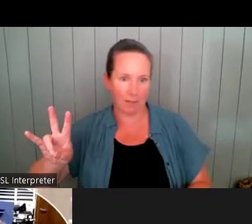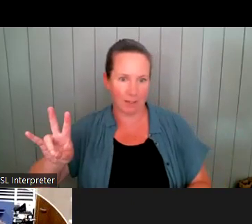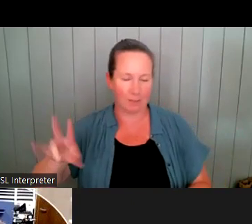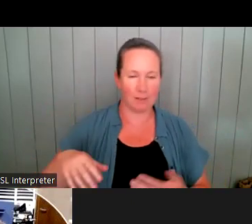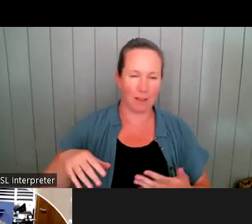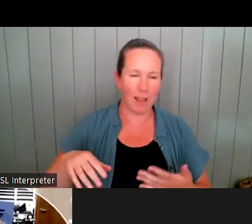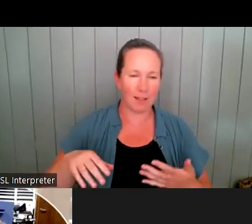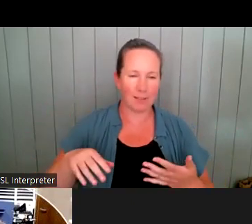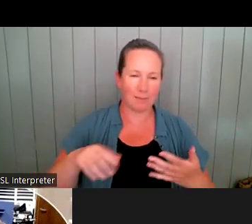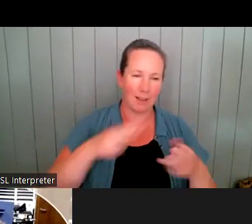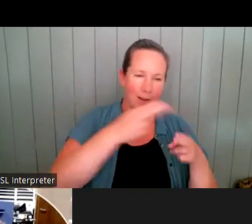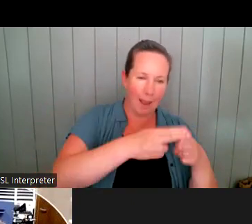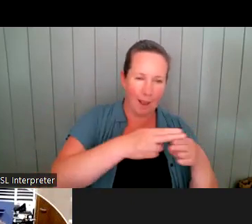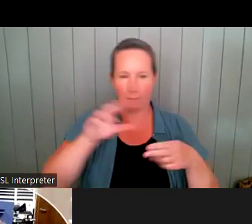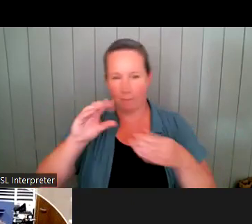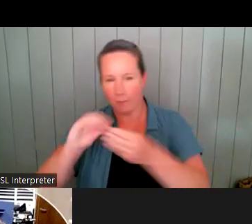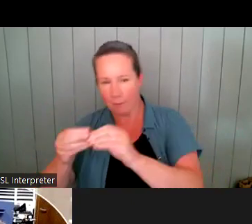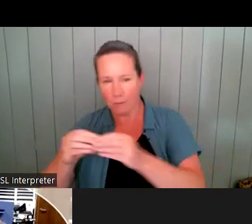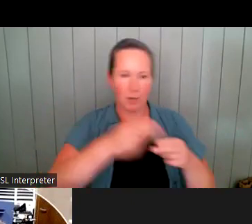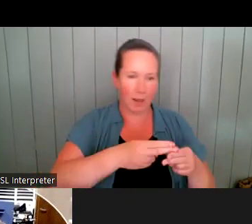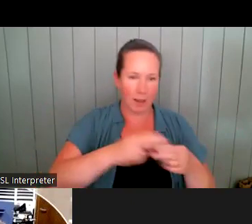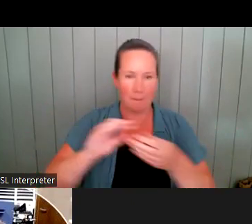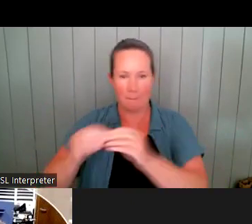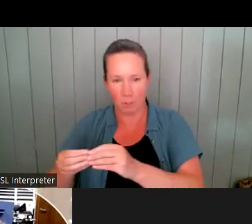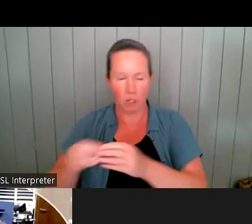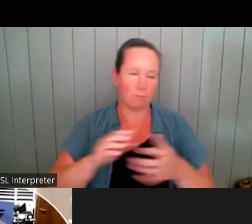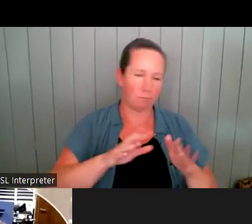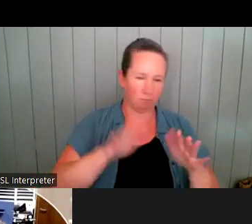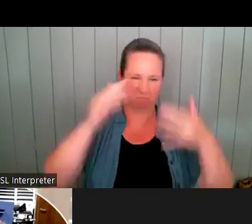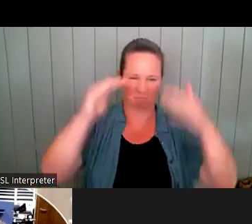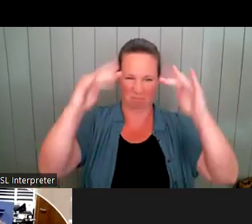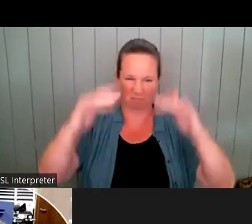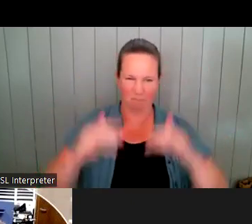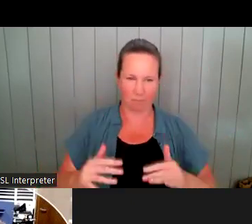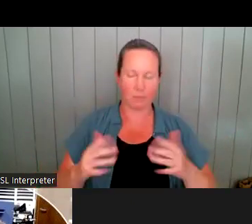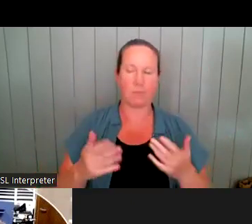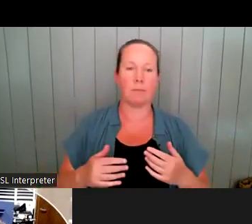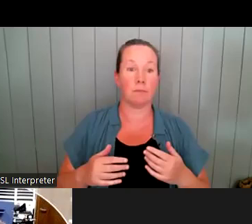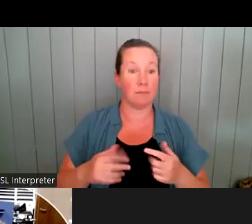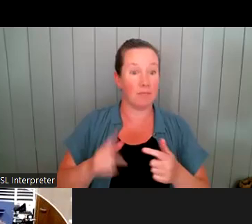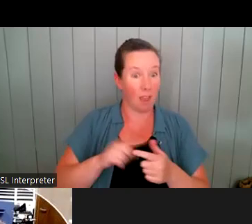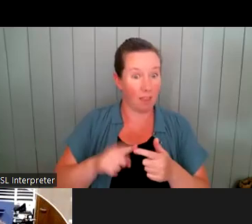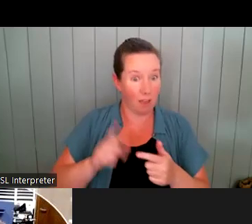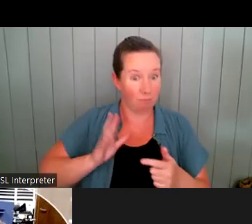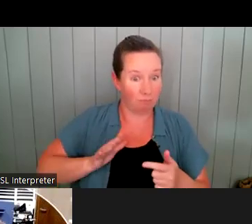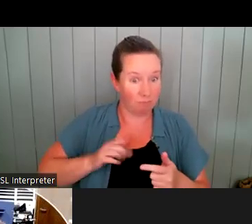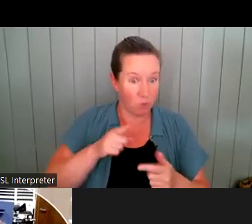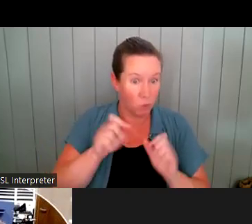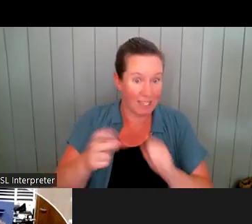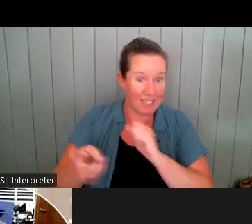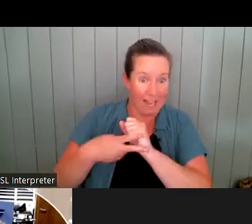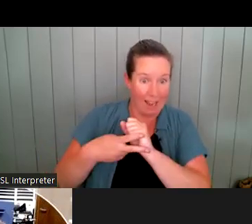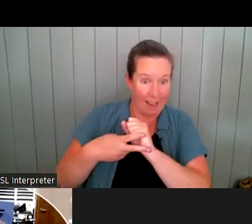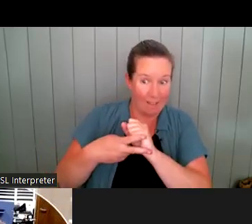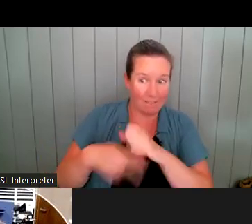is that once you get your results, you can save them and you can share them. You can email them to yourself or